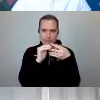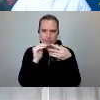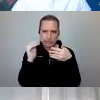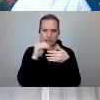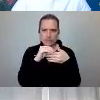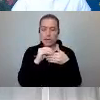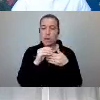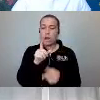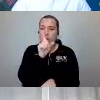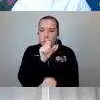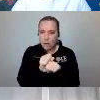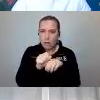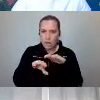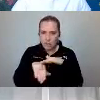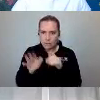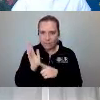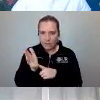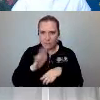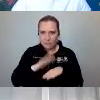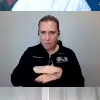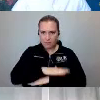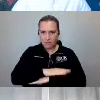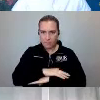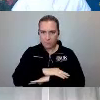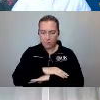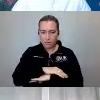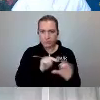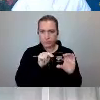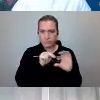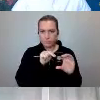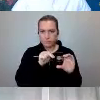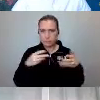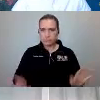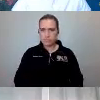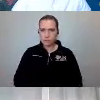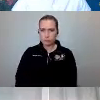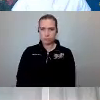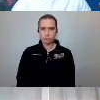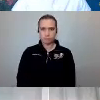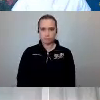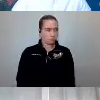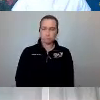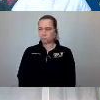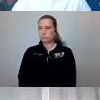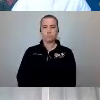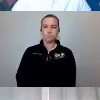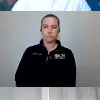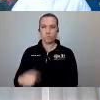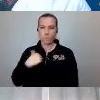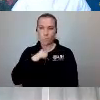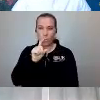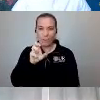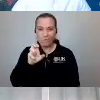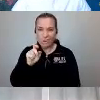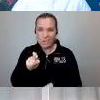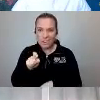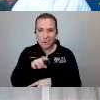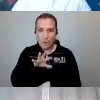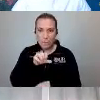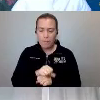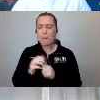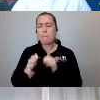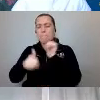literally is less than 5 minutes on the table. They're in, they're out. So we don't even need a discrete appointment. At most of our sites, we do use